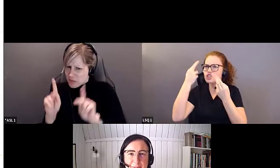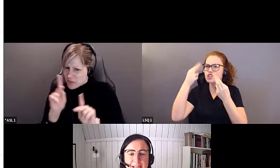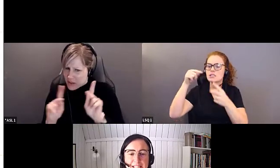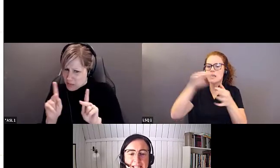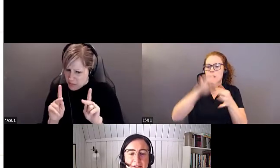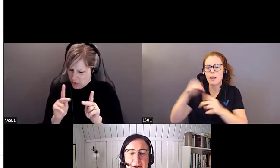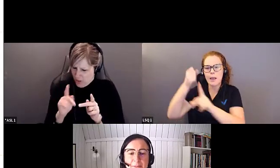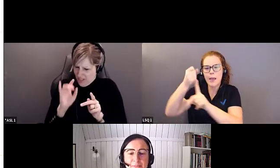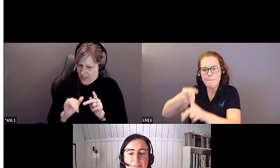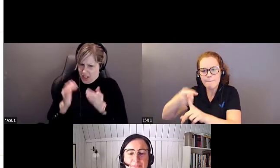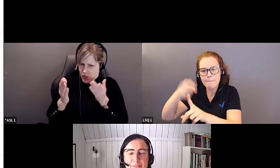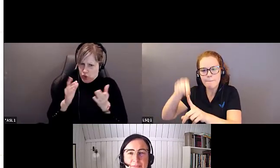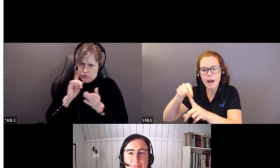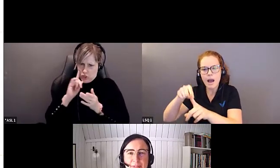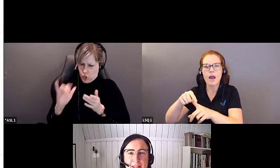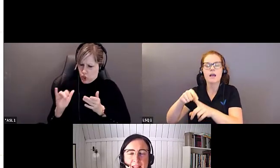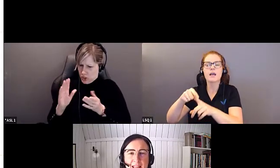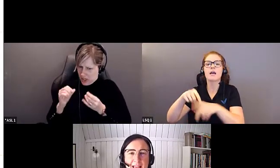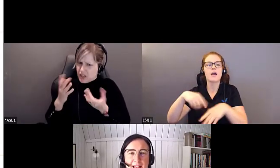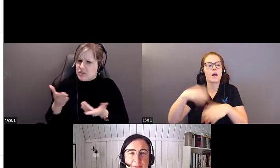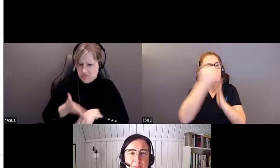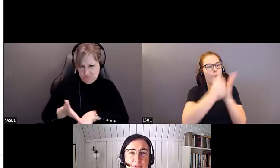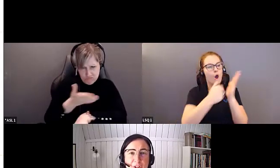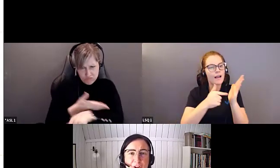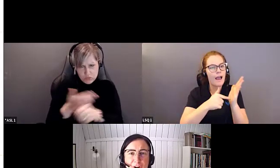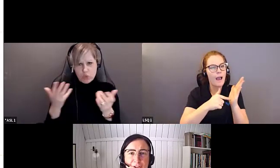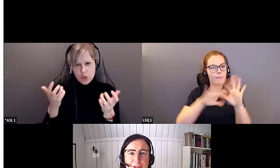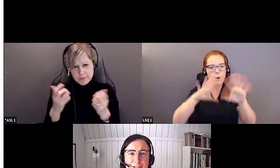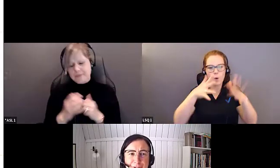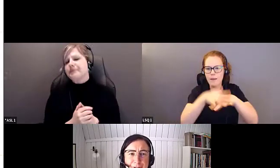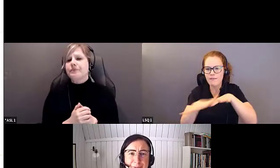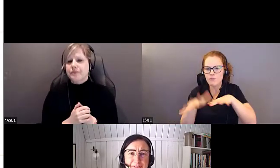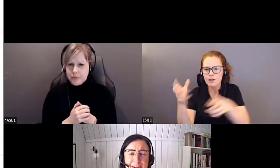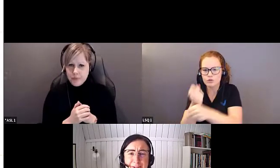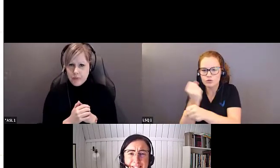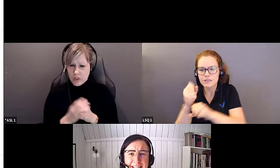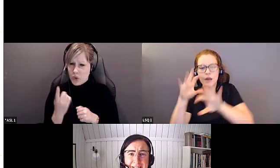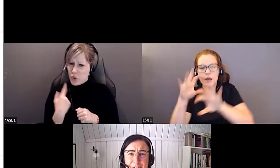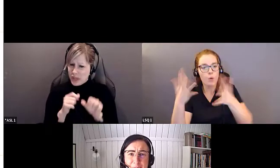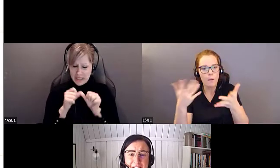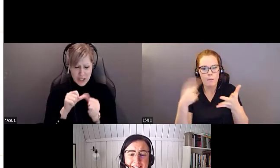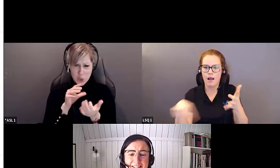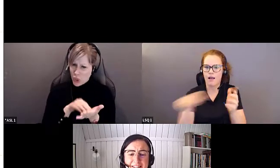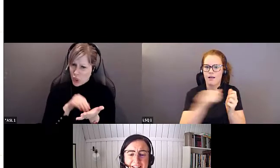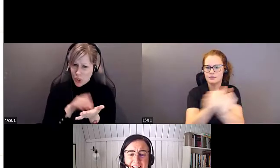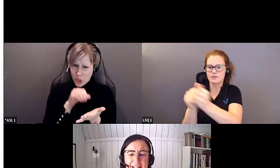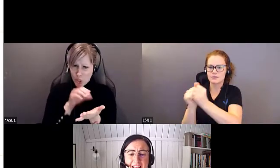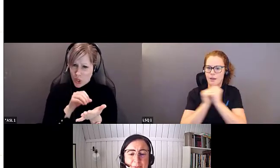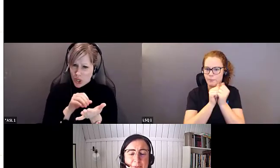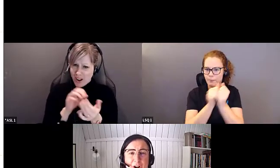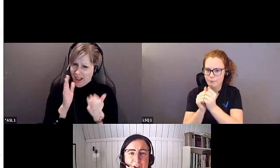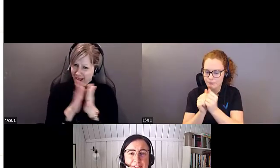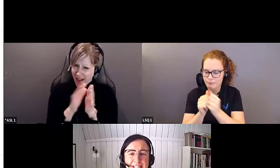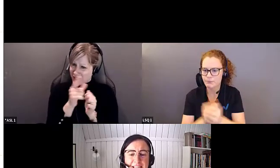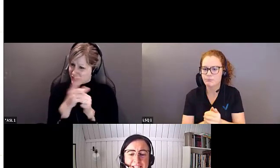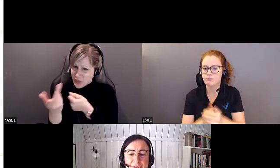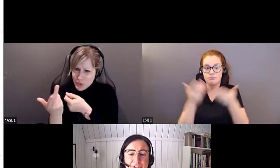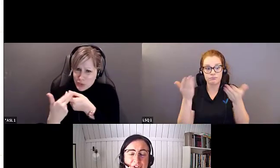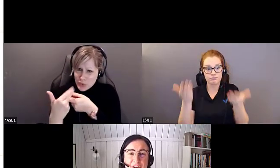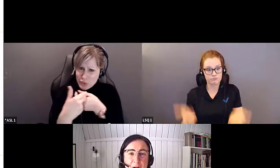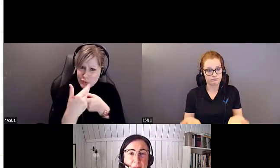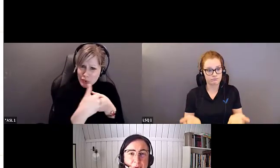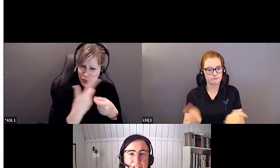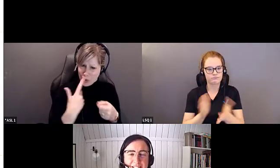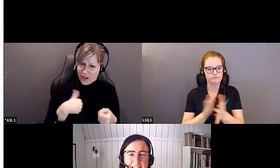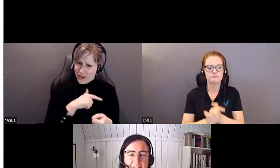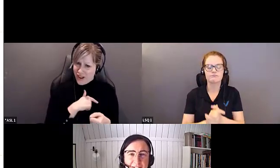difference we can make together. As we move along our learning journey, we invite you today to join us. And we're all seeking to